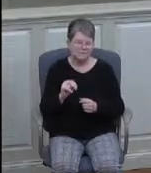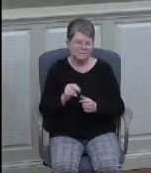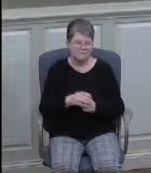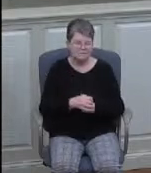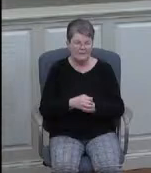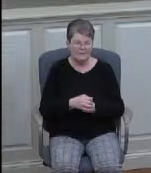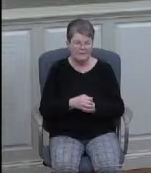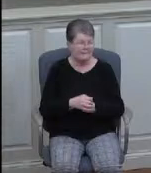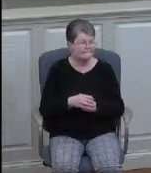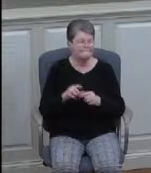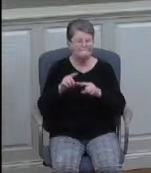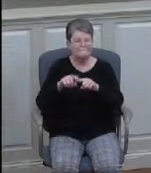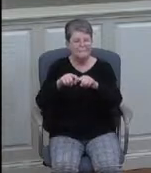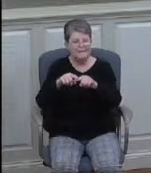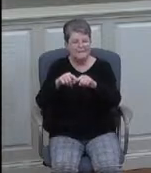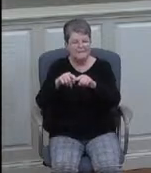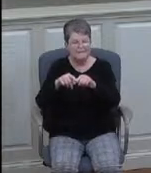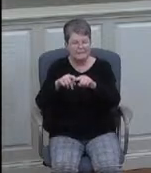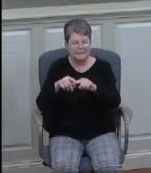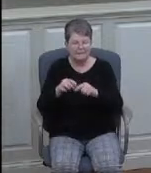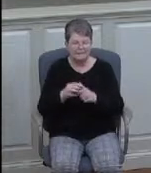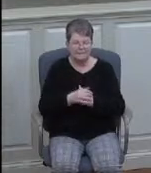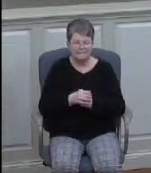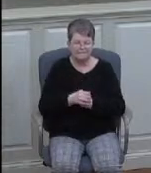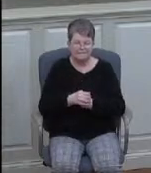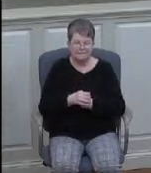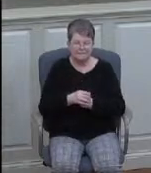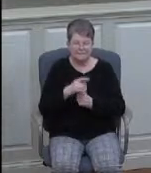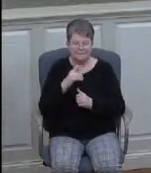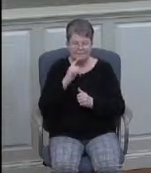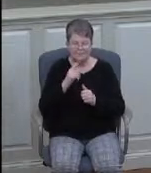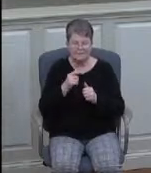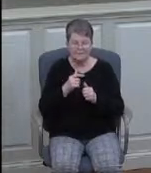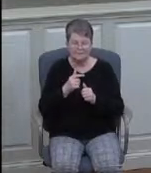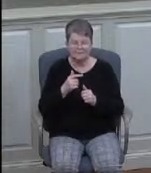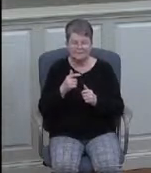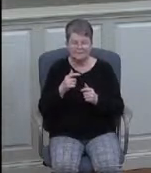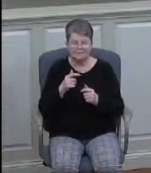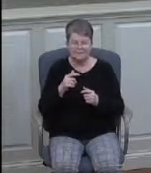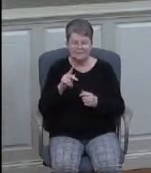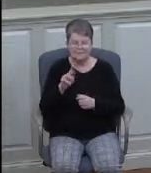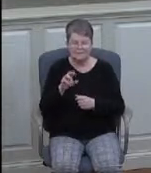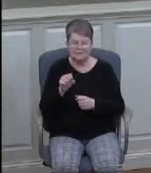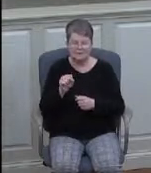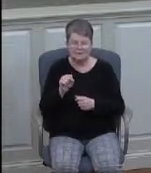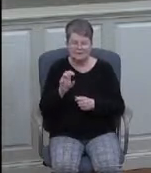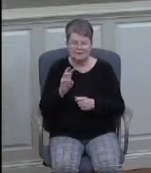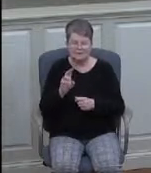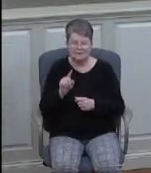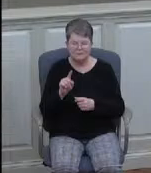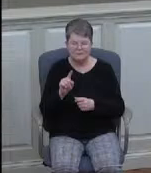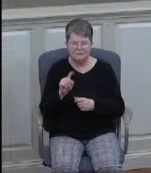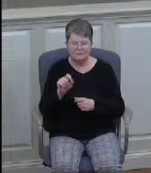litigation. Pending litigation. Pending litigation pursuant to KRS